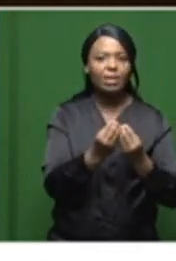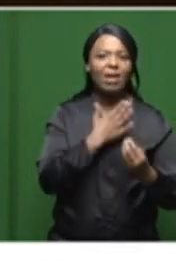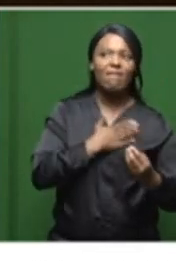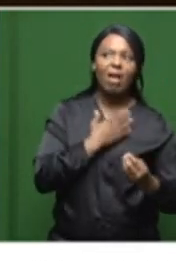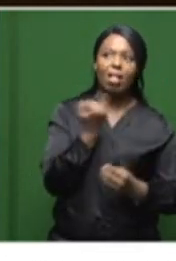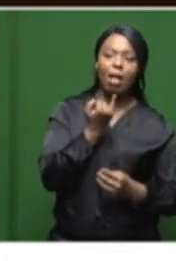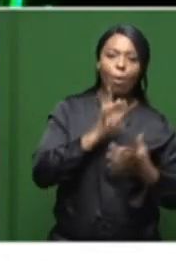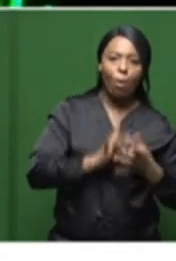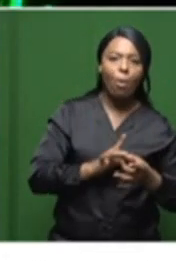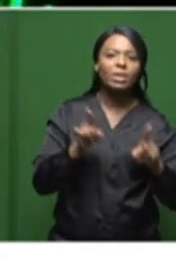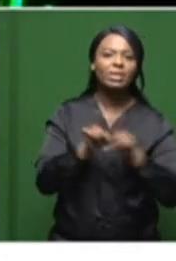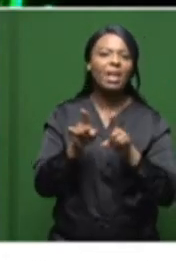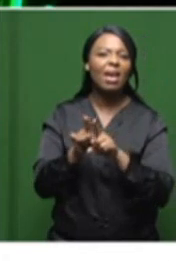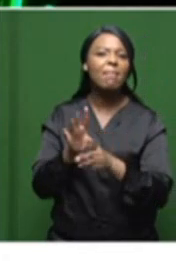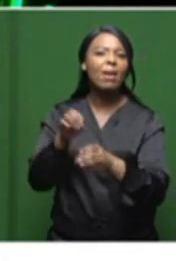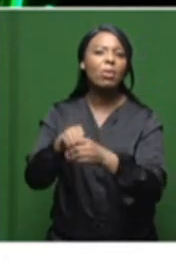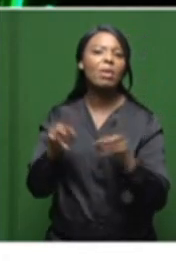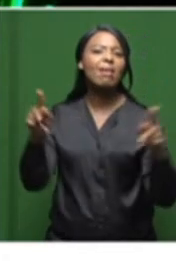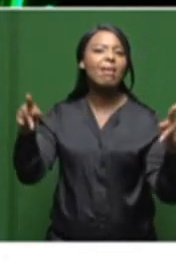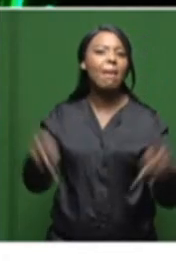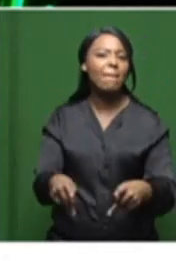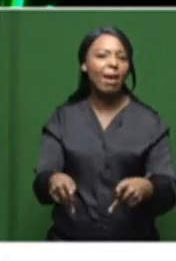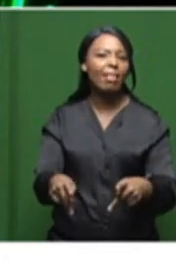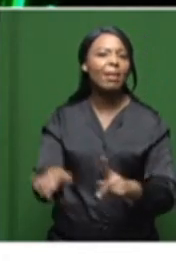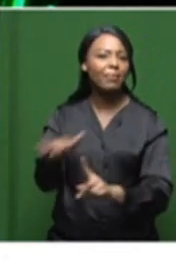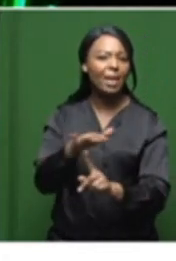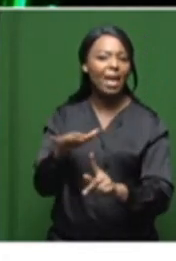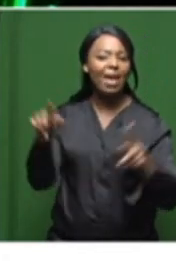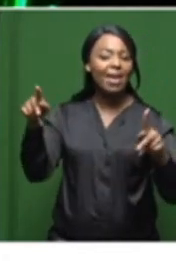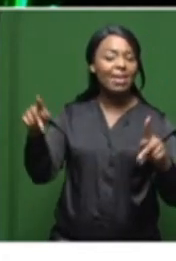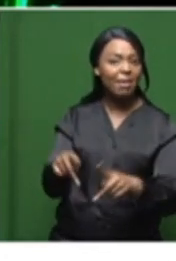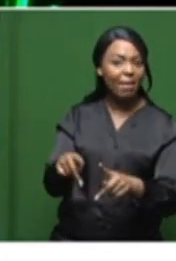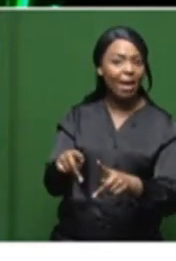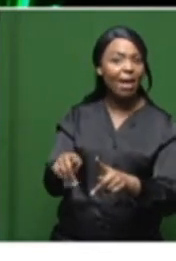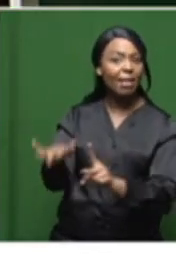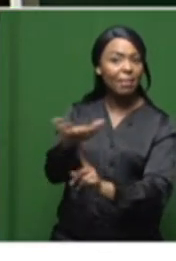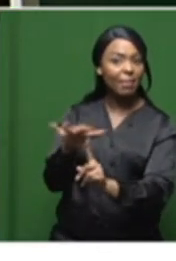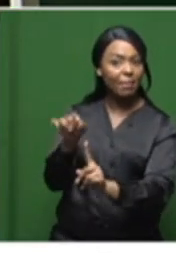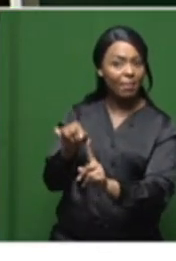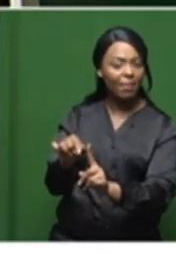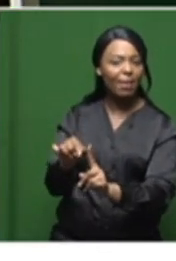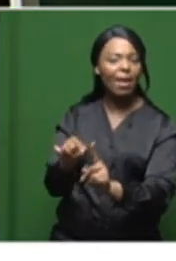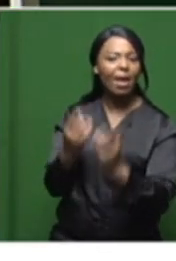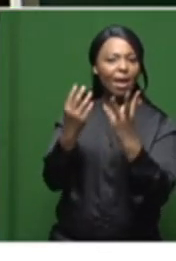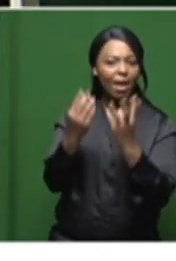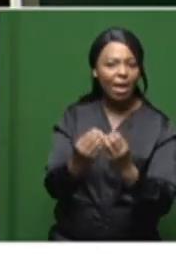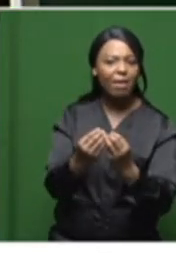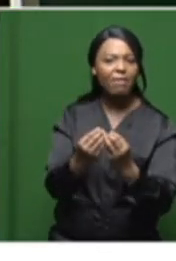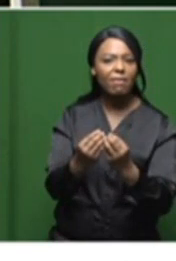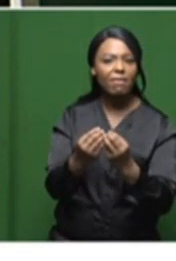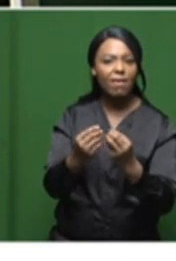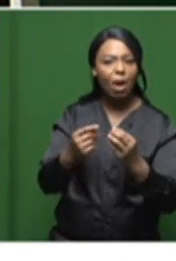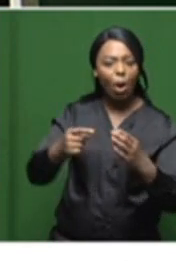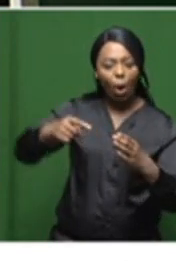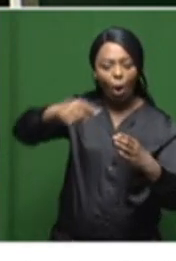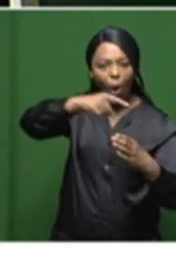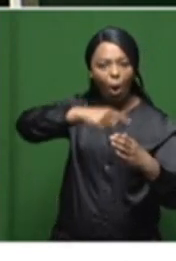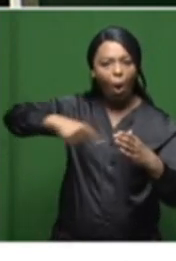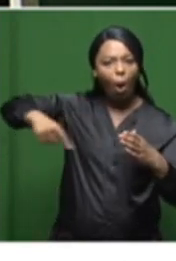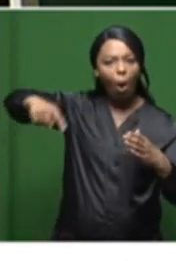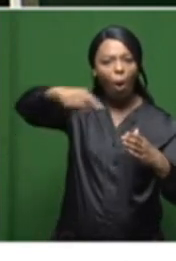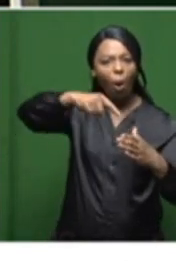Kimberley. And in the Kimberley room, there's a portrait of the big hole,